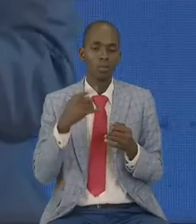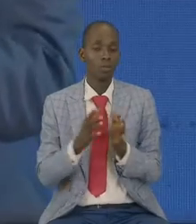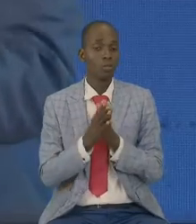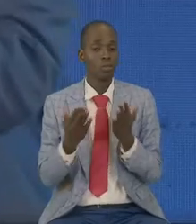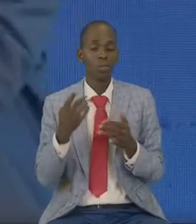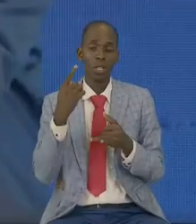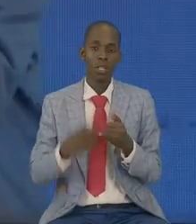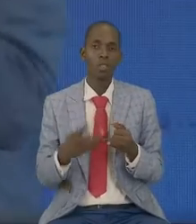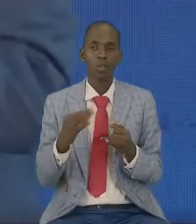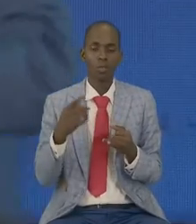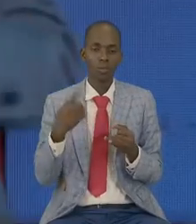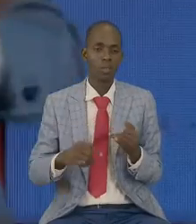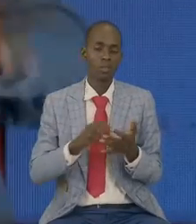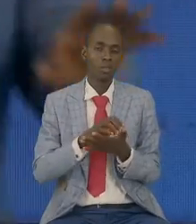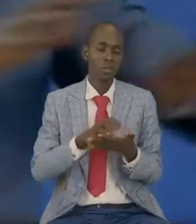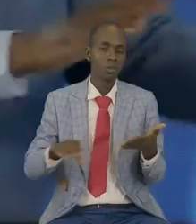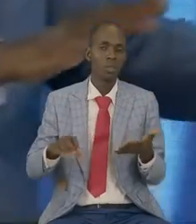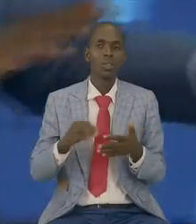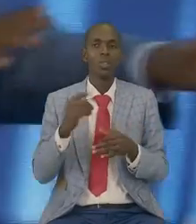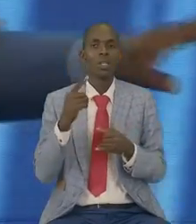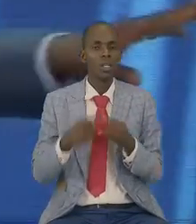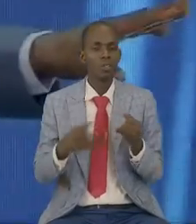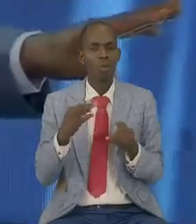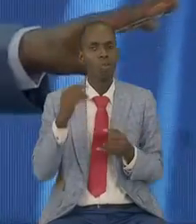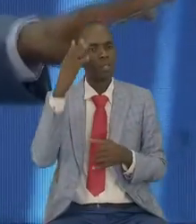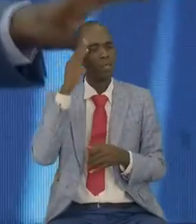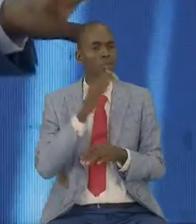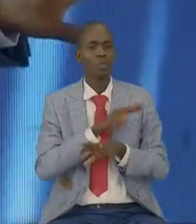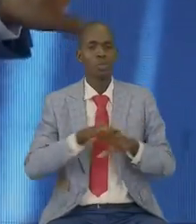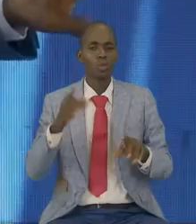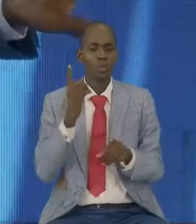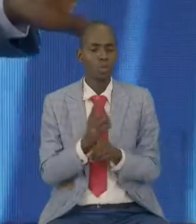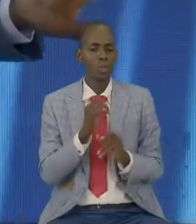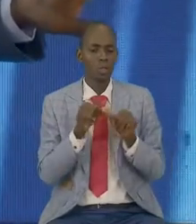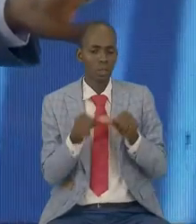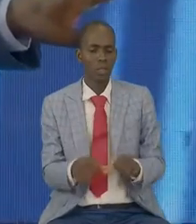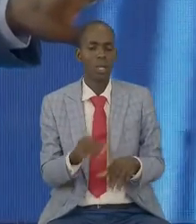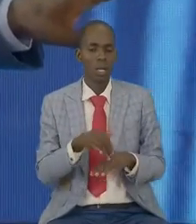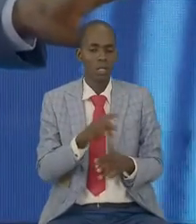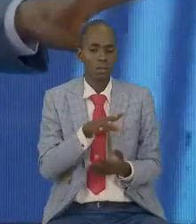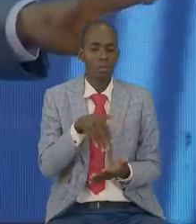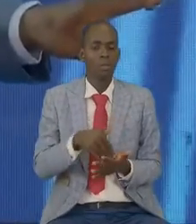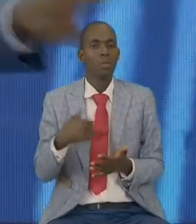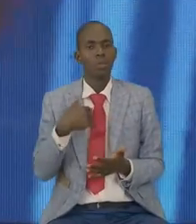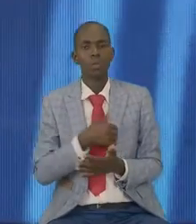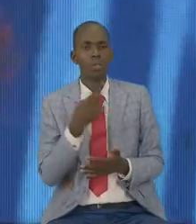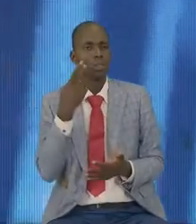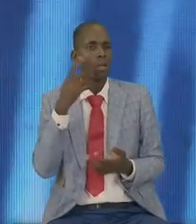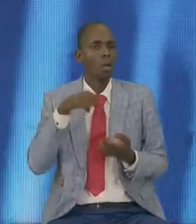end of the experience. Don't just stay in the middle. What will see all the seas roaring and